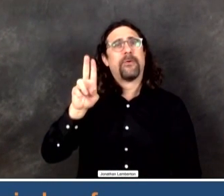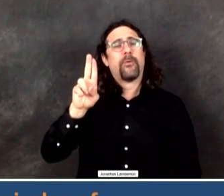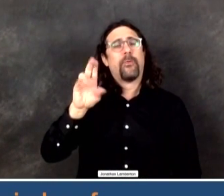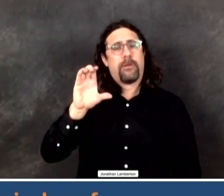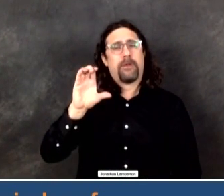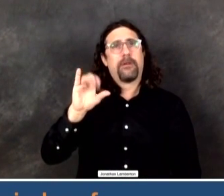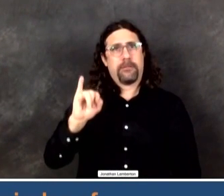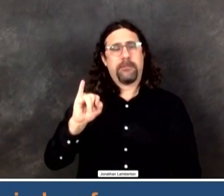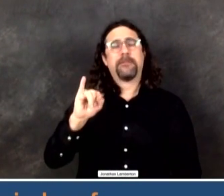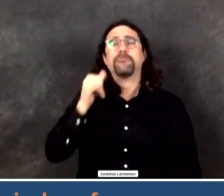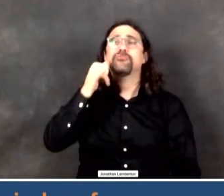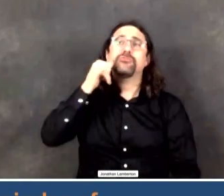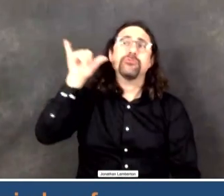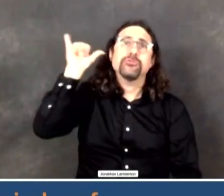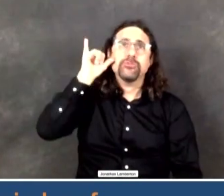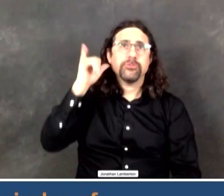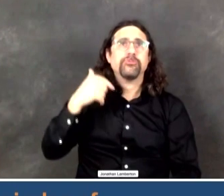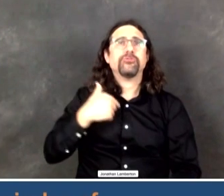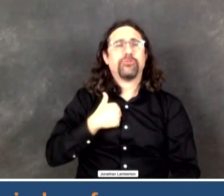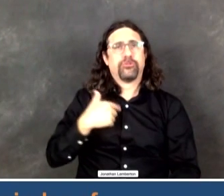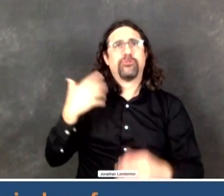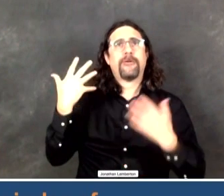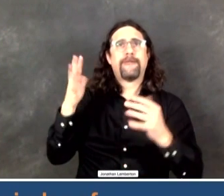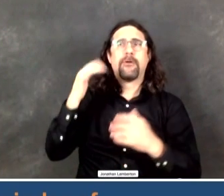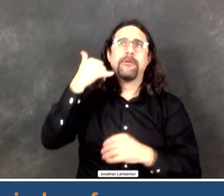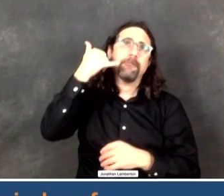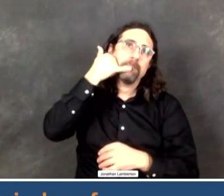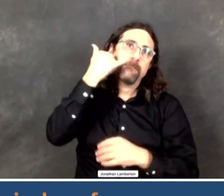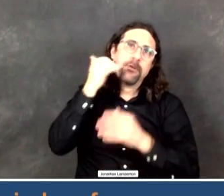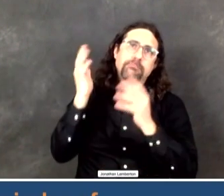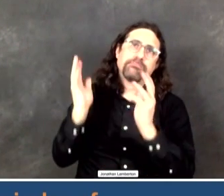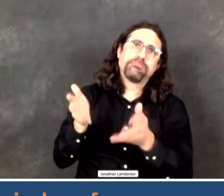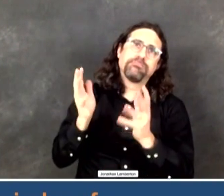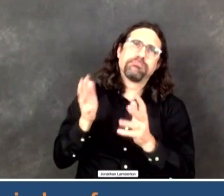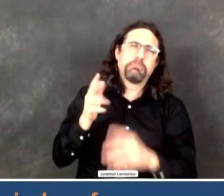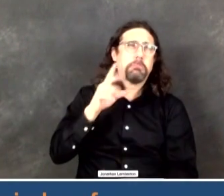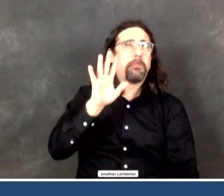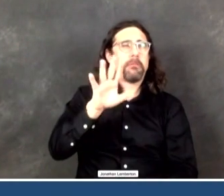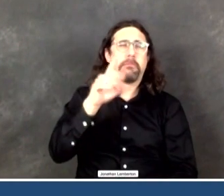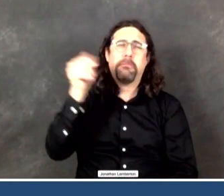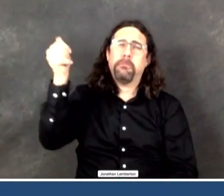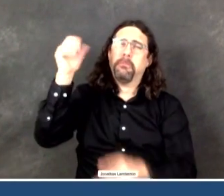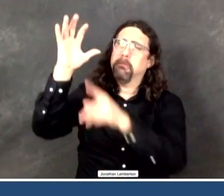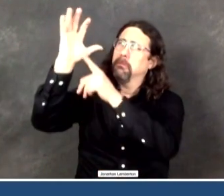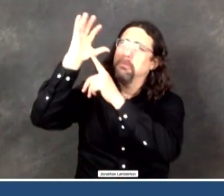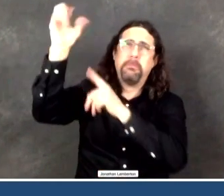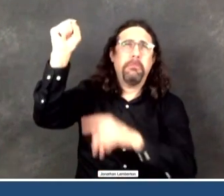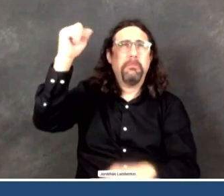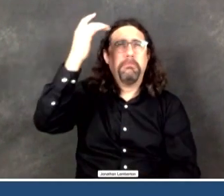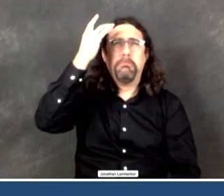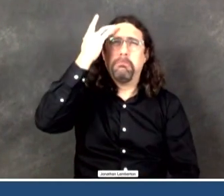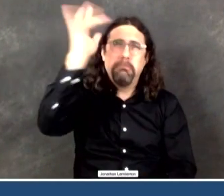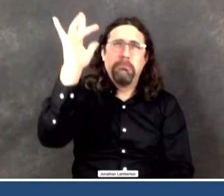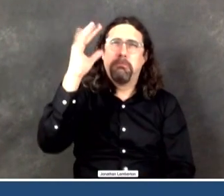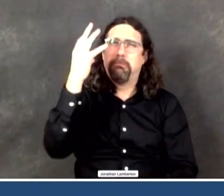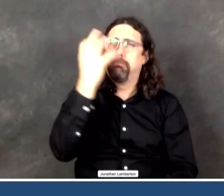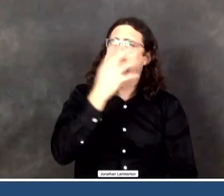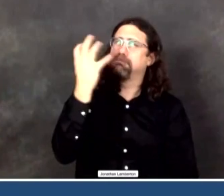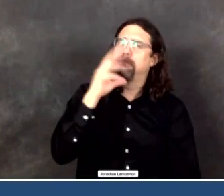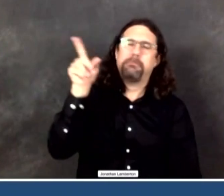that I had talked to the chancellor and to our healthcare leadership, and really increasingly we were thinking it did not make